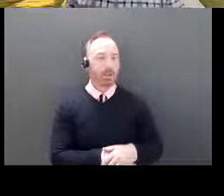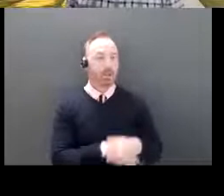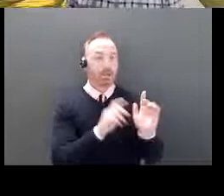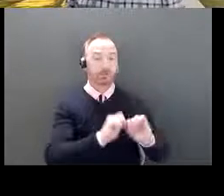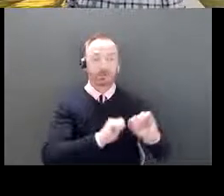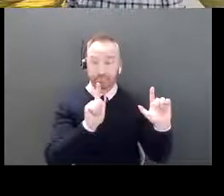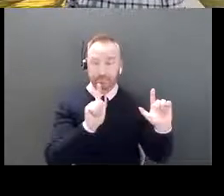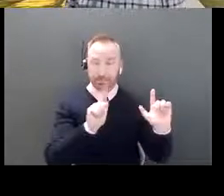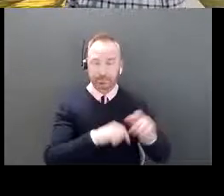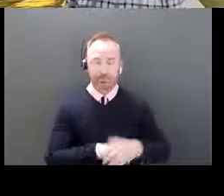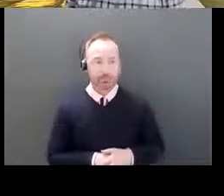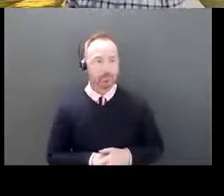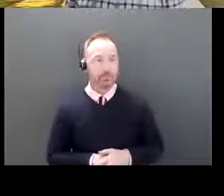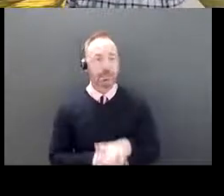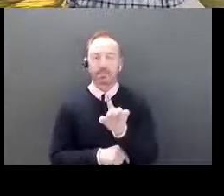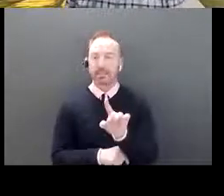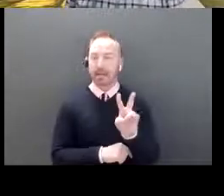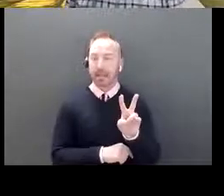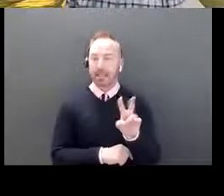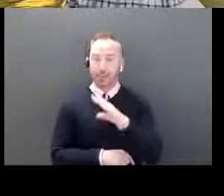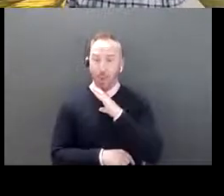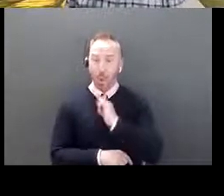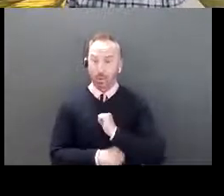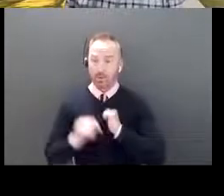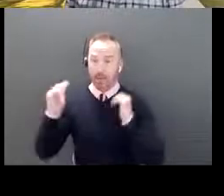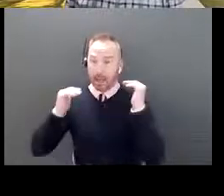When you look at domestic violence with older adults,